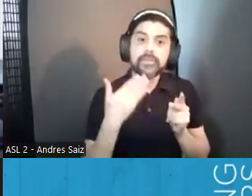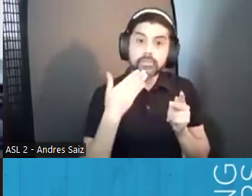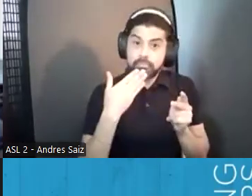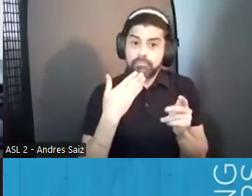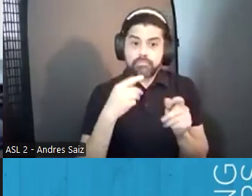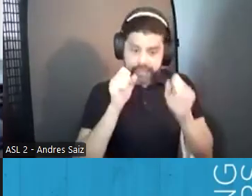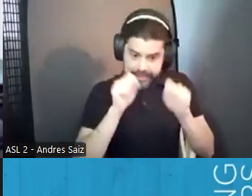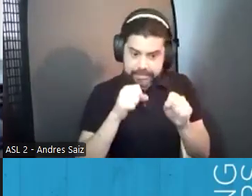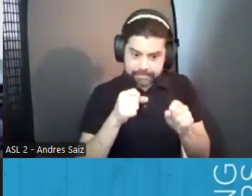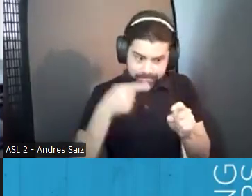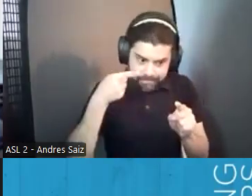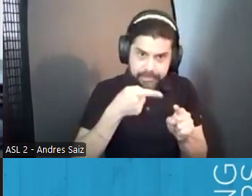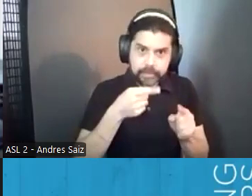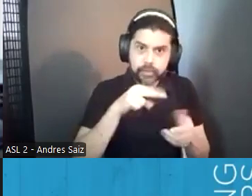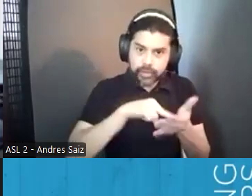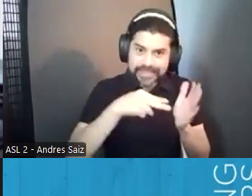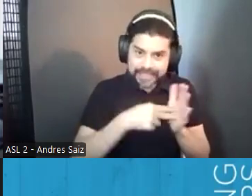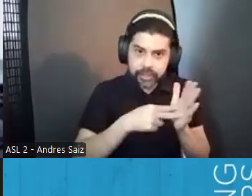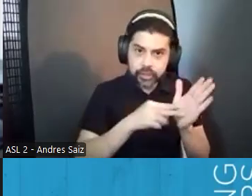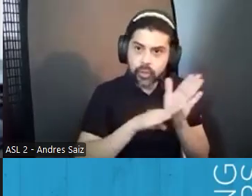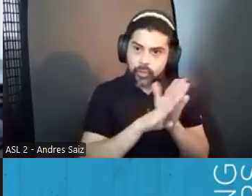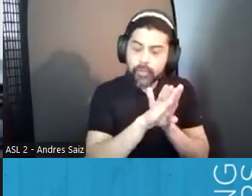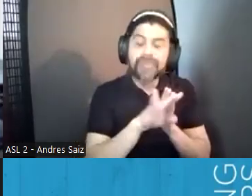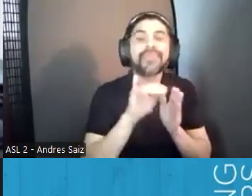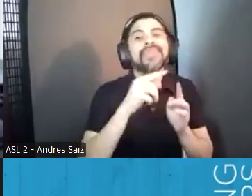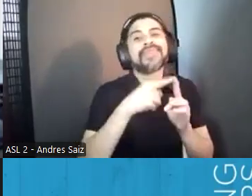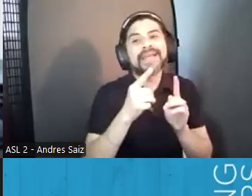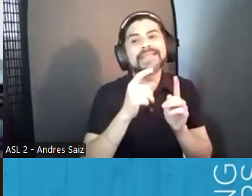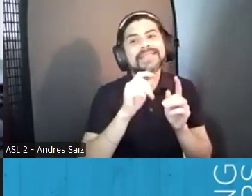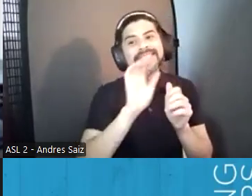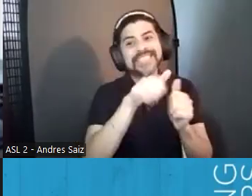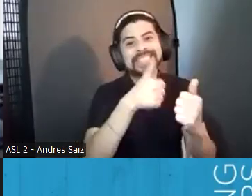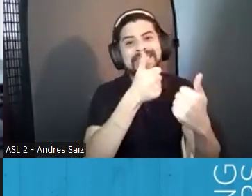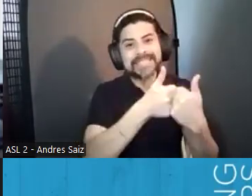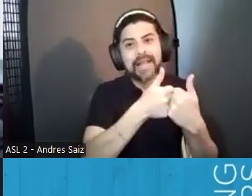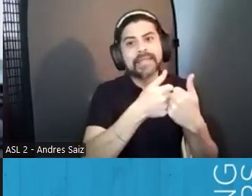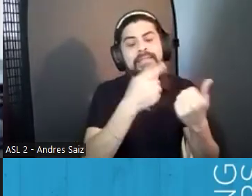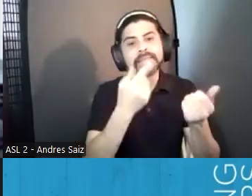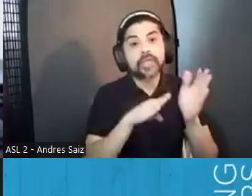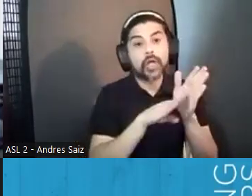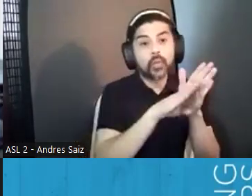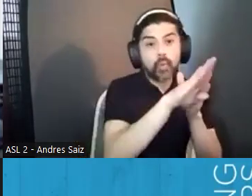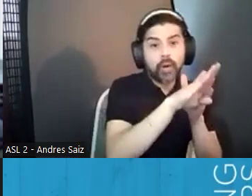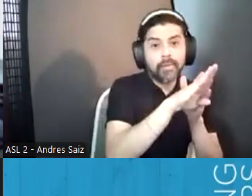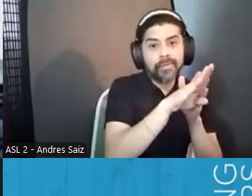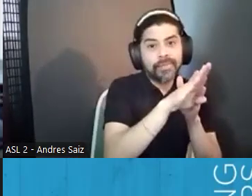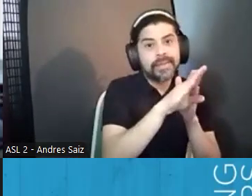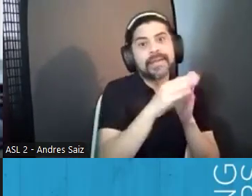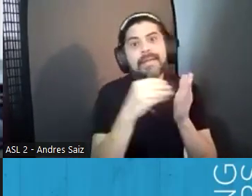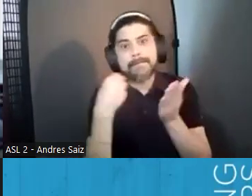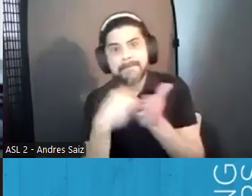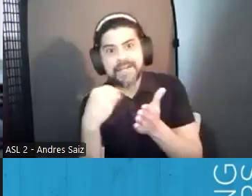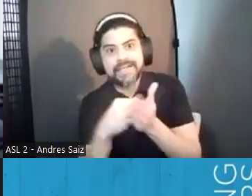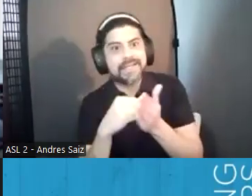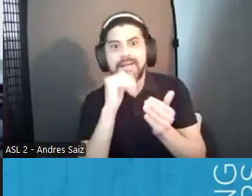services. The challenge is that growth is outpacing our revenues. And so that is the challenge that we all have together in